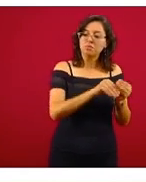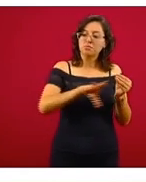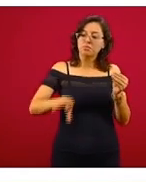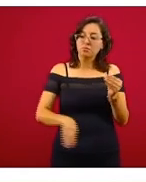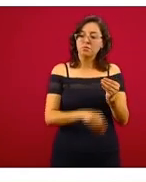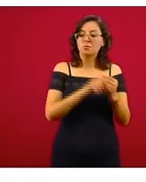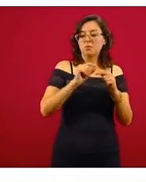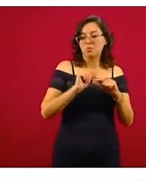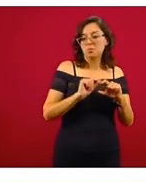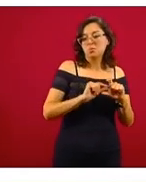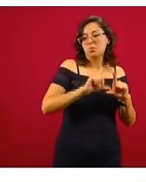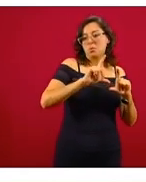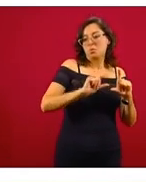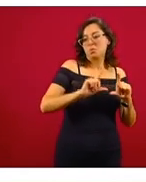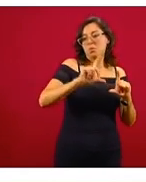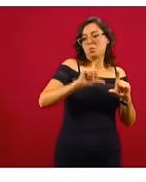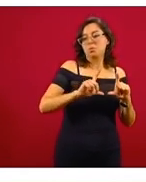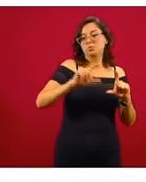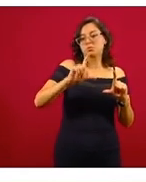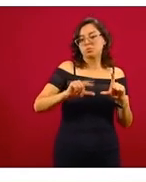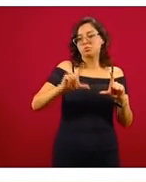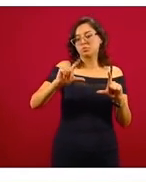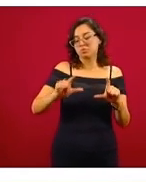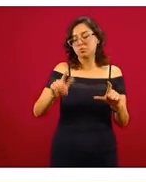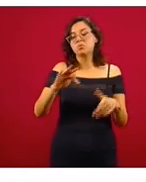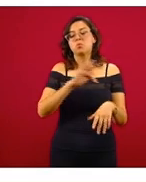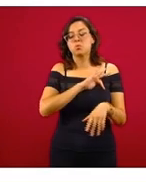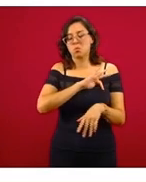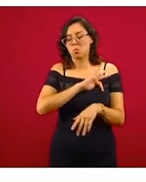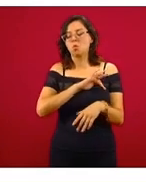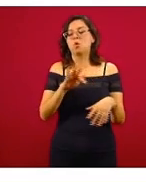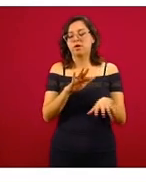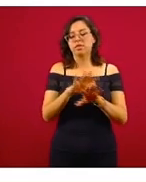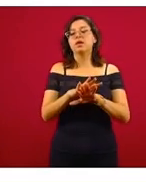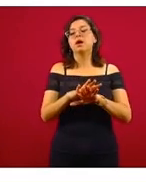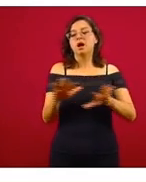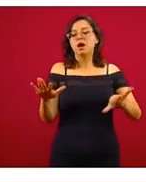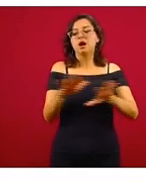So we continue to see an upward trend,